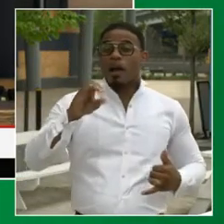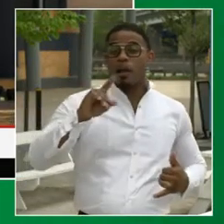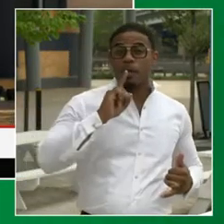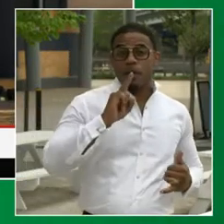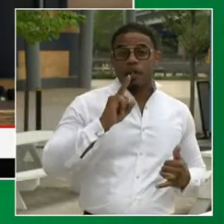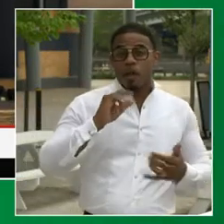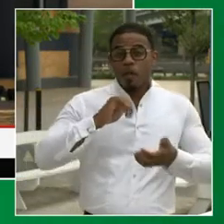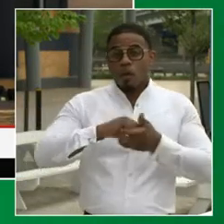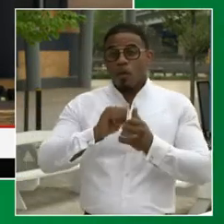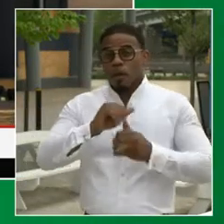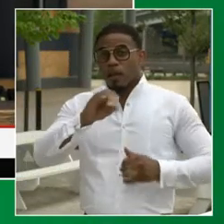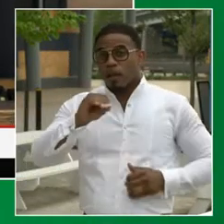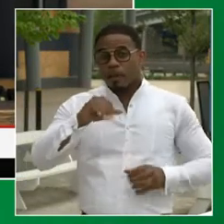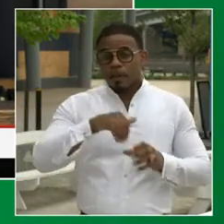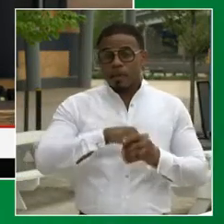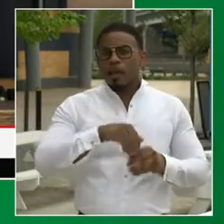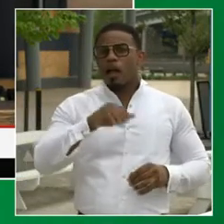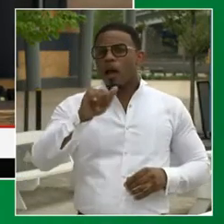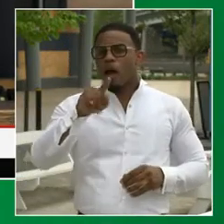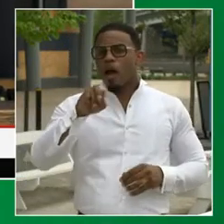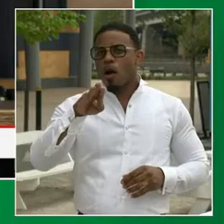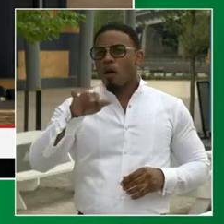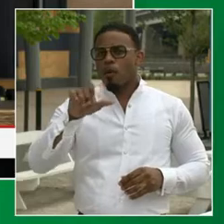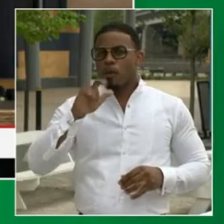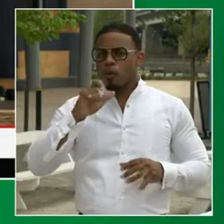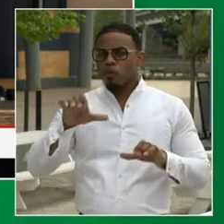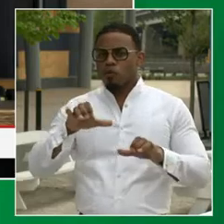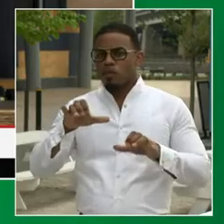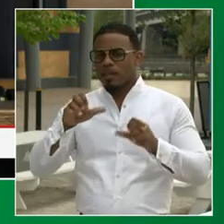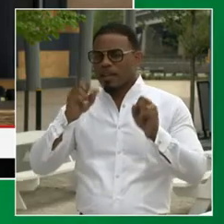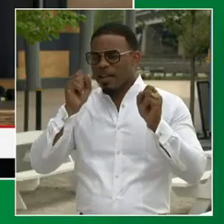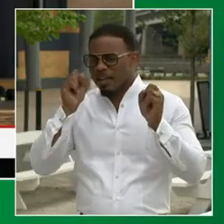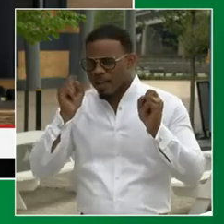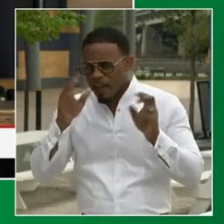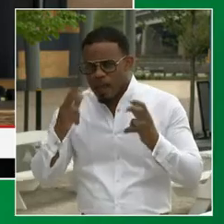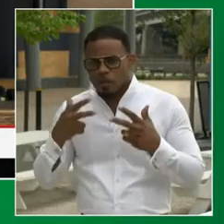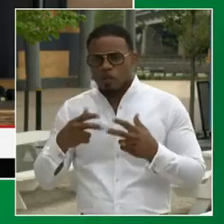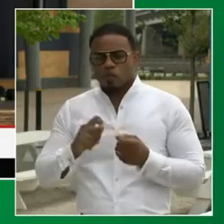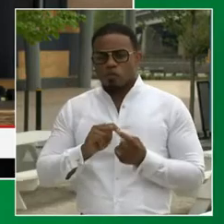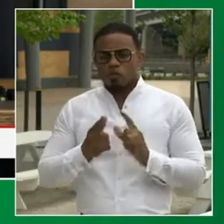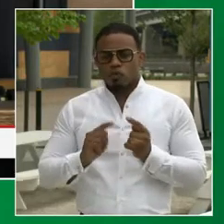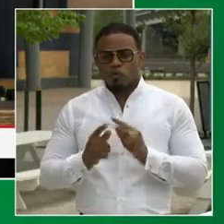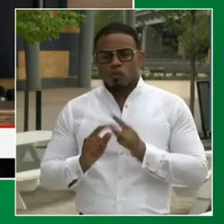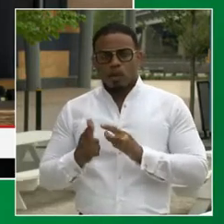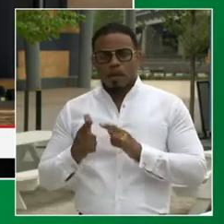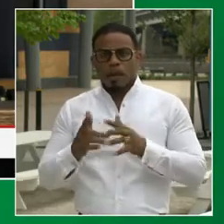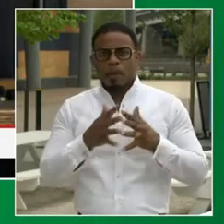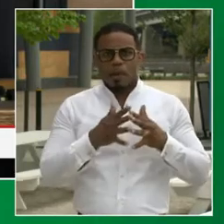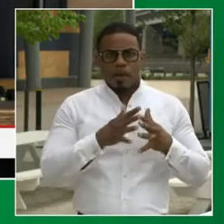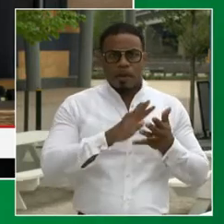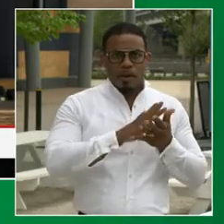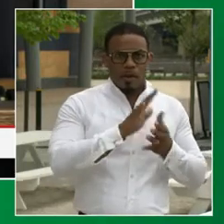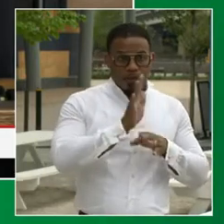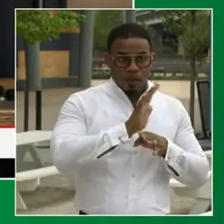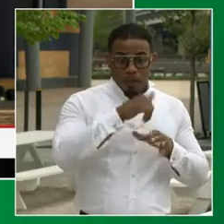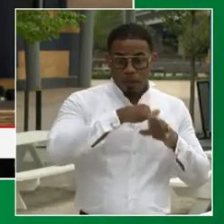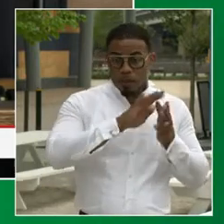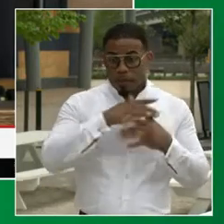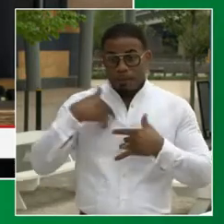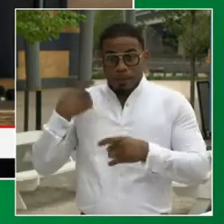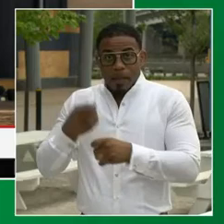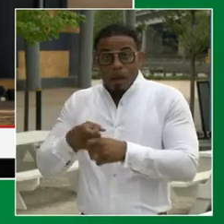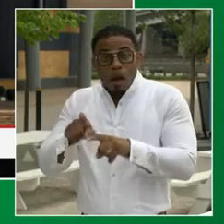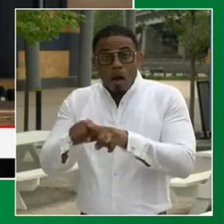is partnering with a company in Paraguay, in which we're going to be doing dubbings. We're going to be translating American films into Spanish.